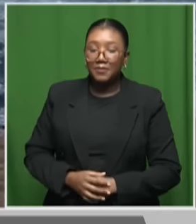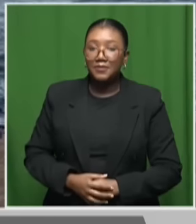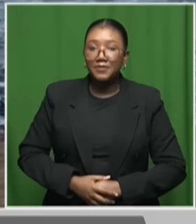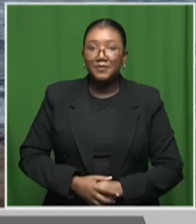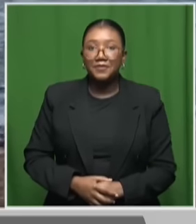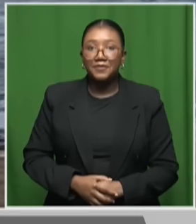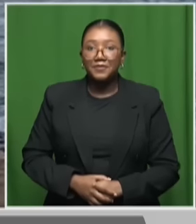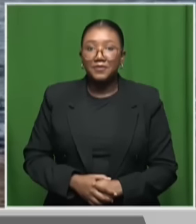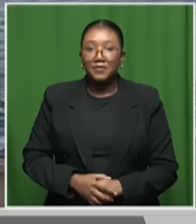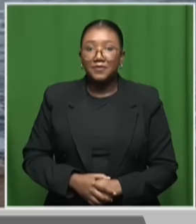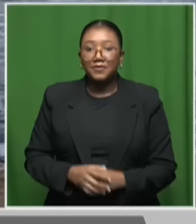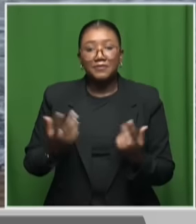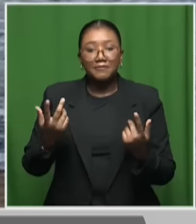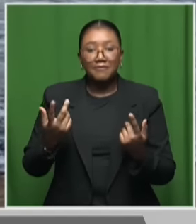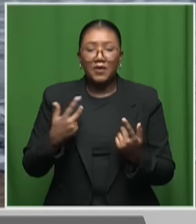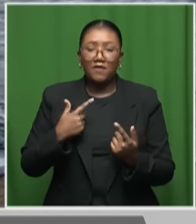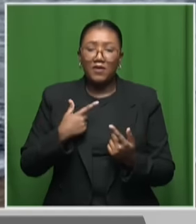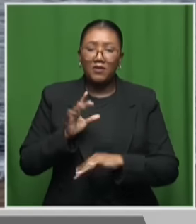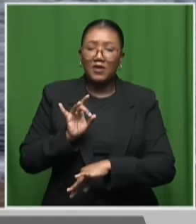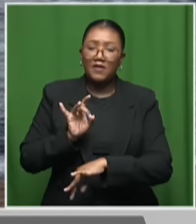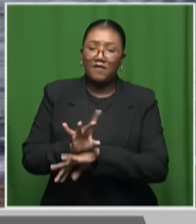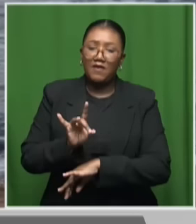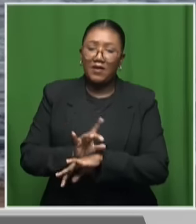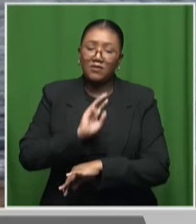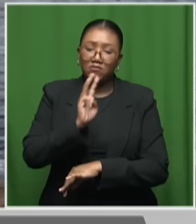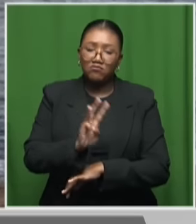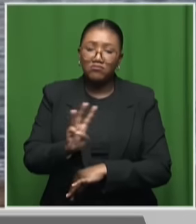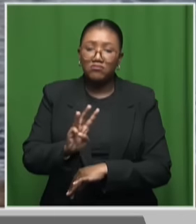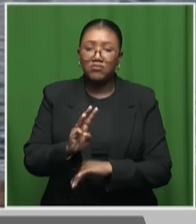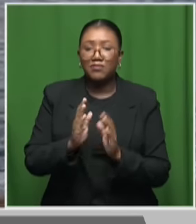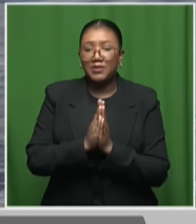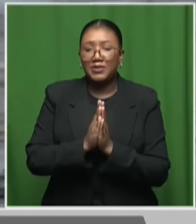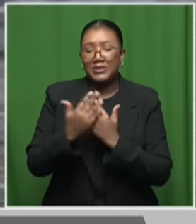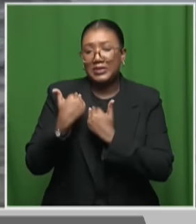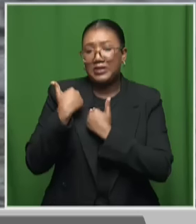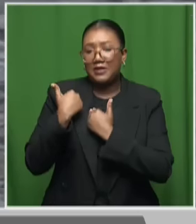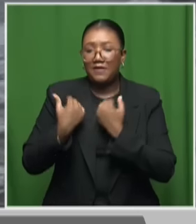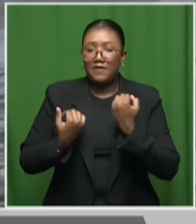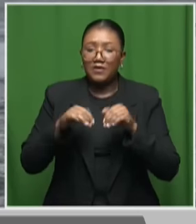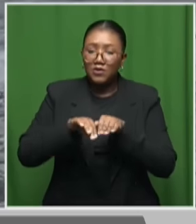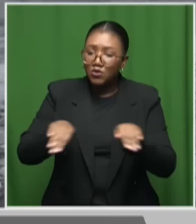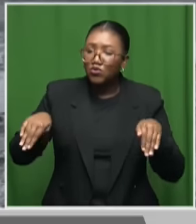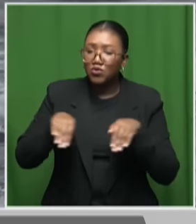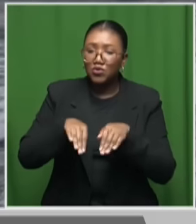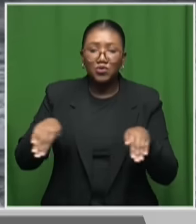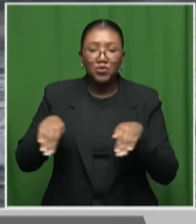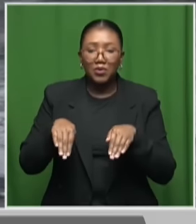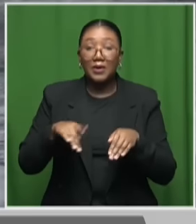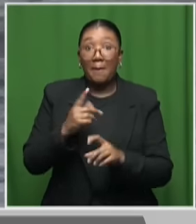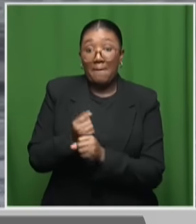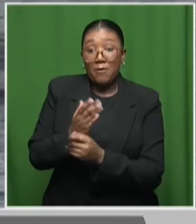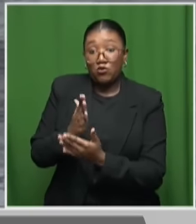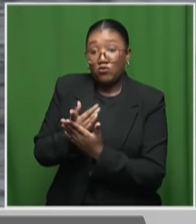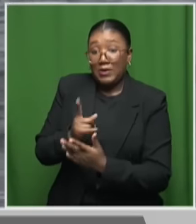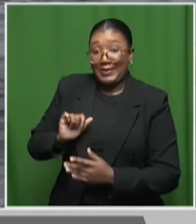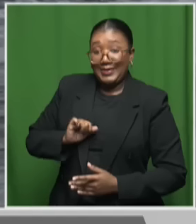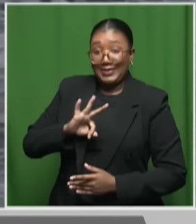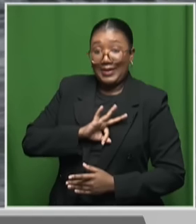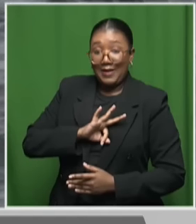As always, we always urge swimmers to swim at protected beaches. Make sure the lifeguards are on